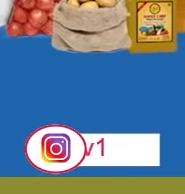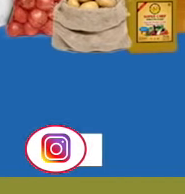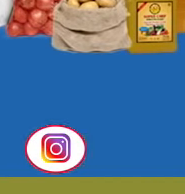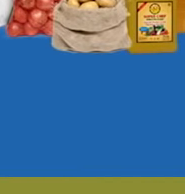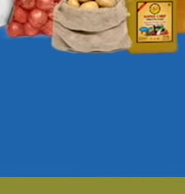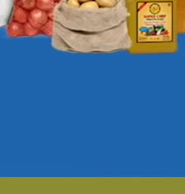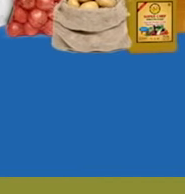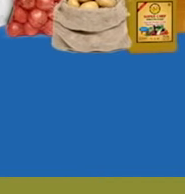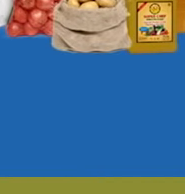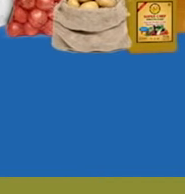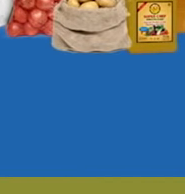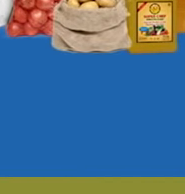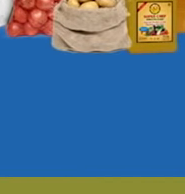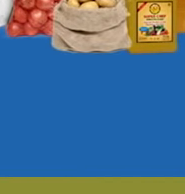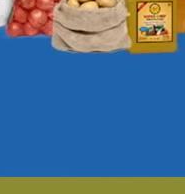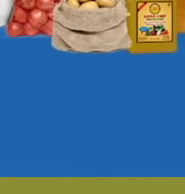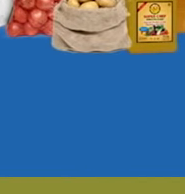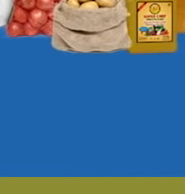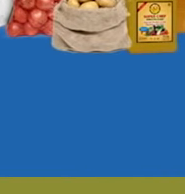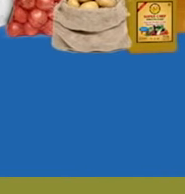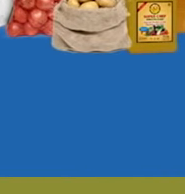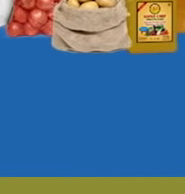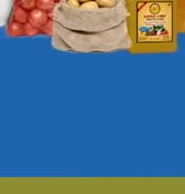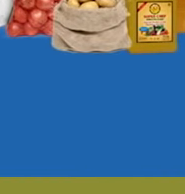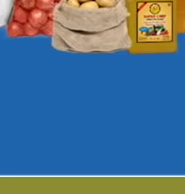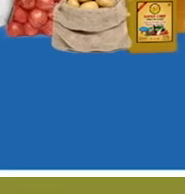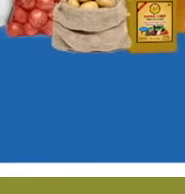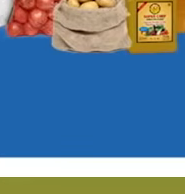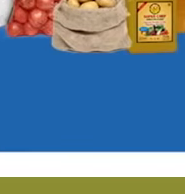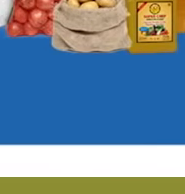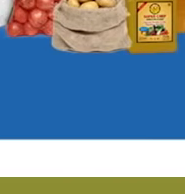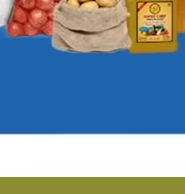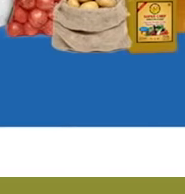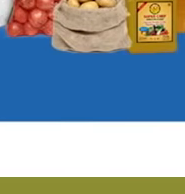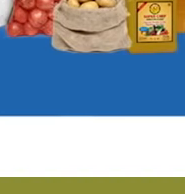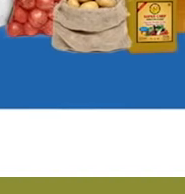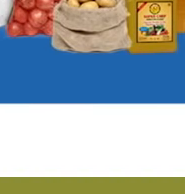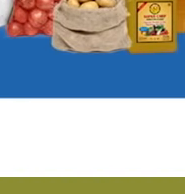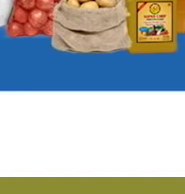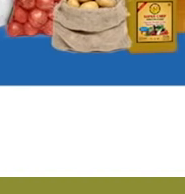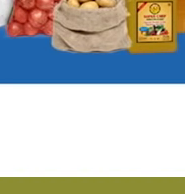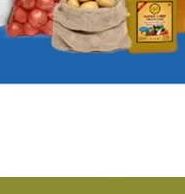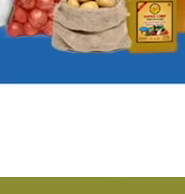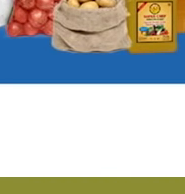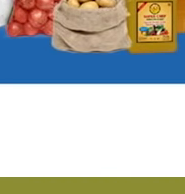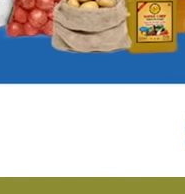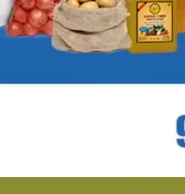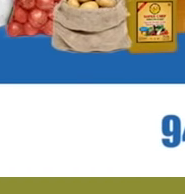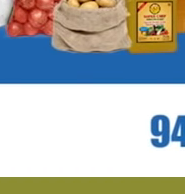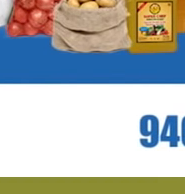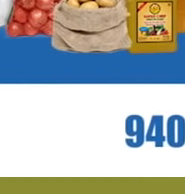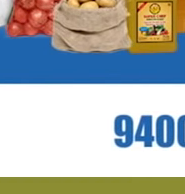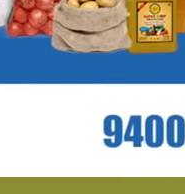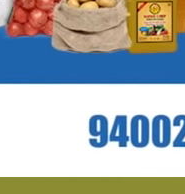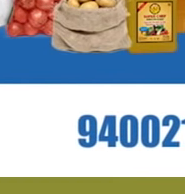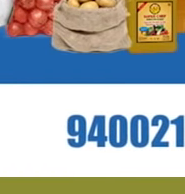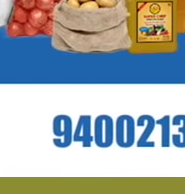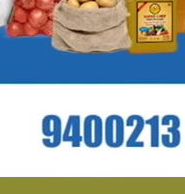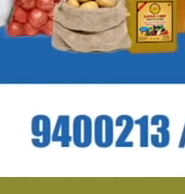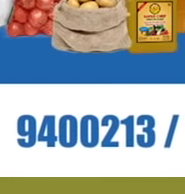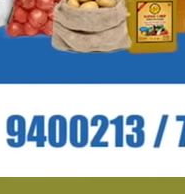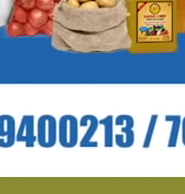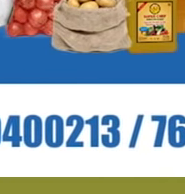bolé ko ci sama dom lamine su yone xaliss bi rek ma fay la sa xaliss no bu digel diwé ma mënu mala ko